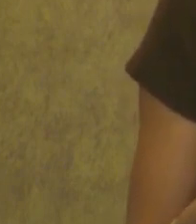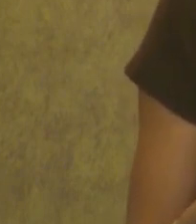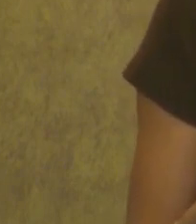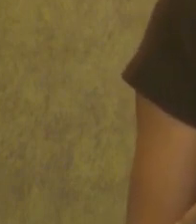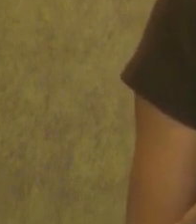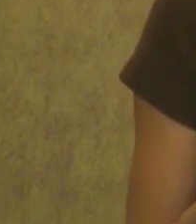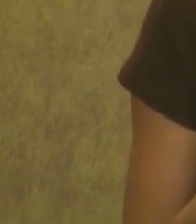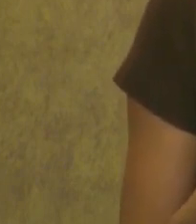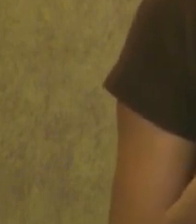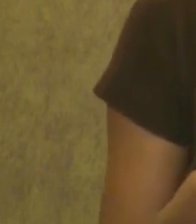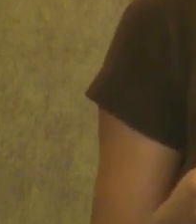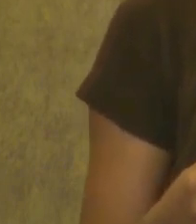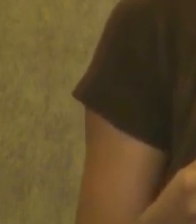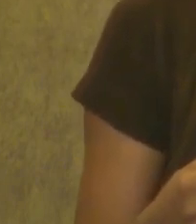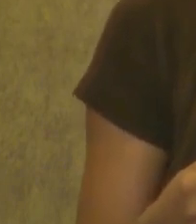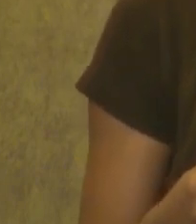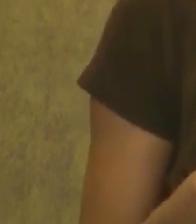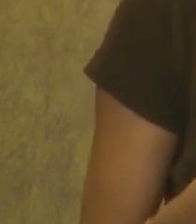spirit